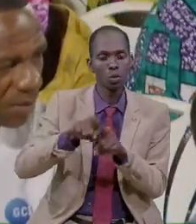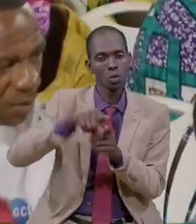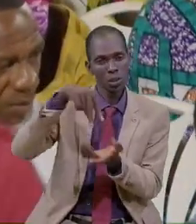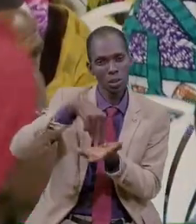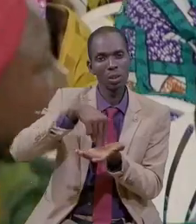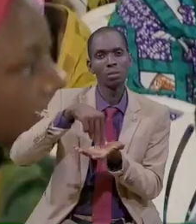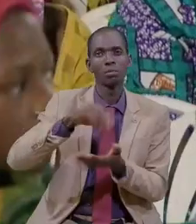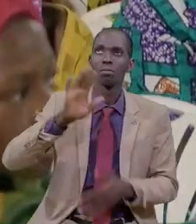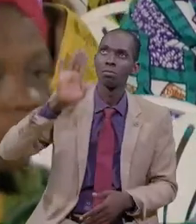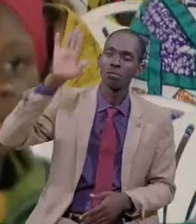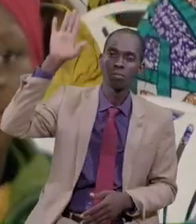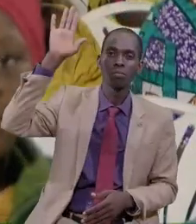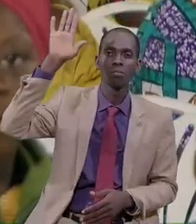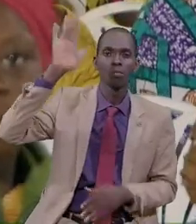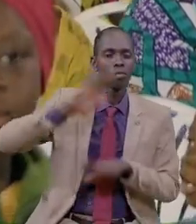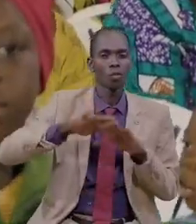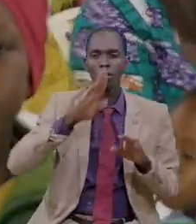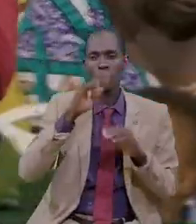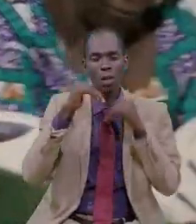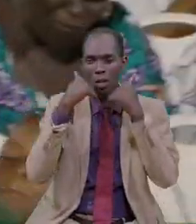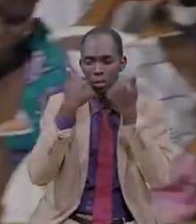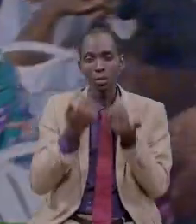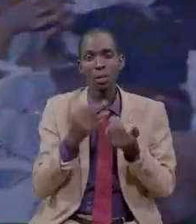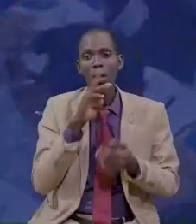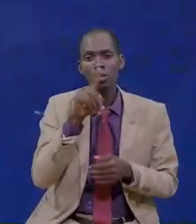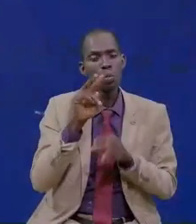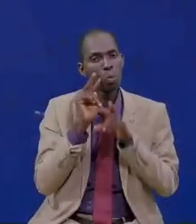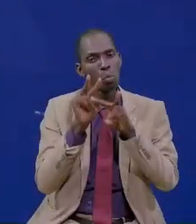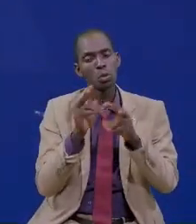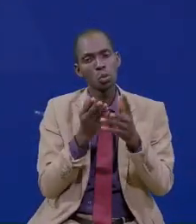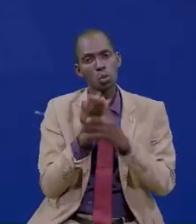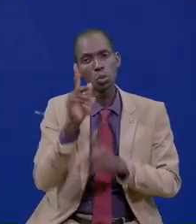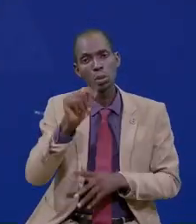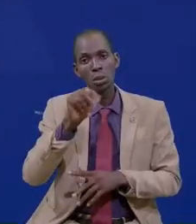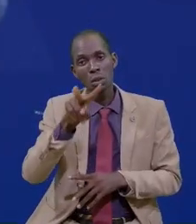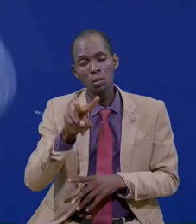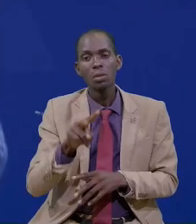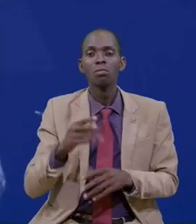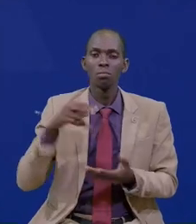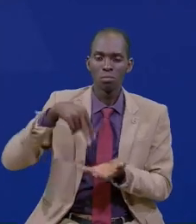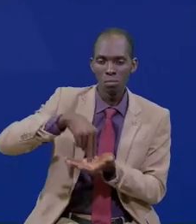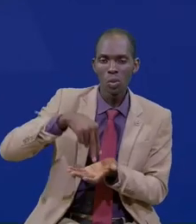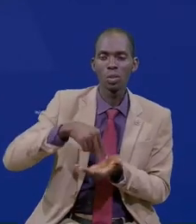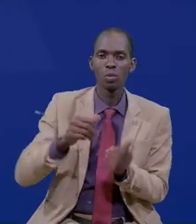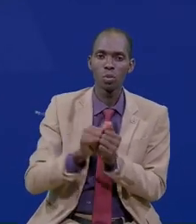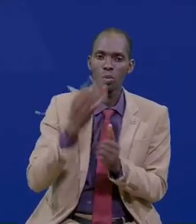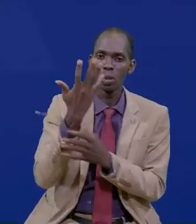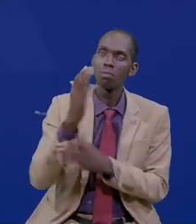levez-vous et levez la main. On the radio, on the television, stand up. À la radio, à la télévision, vous nous écoutez, vous nous